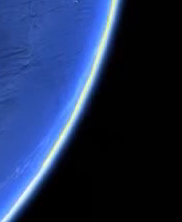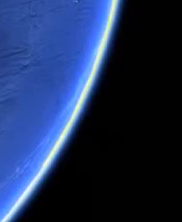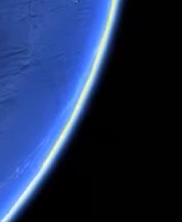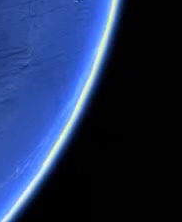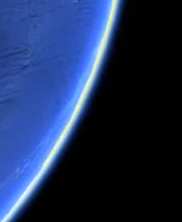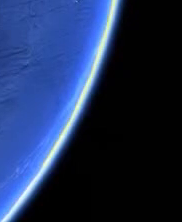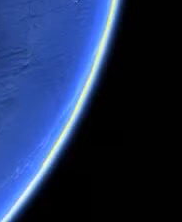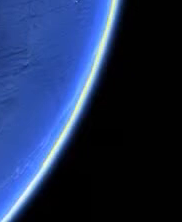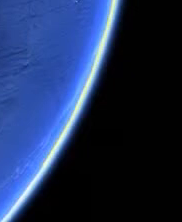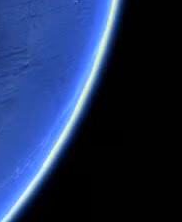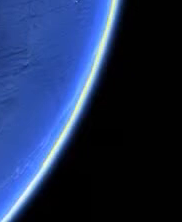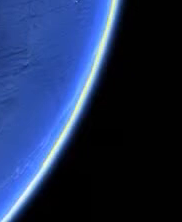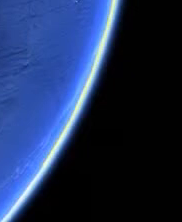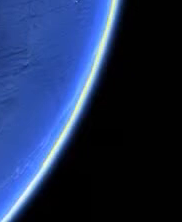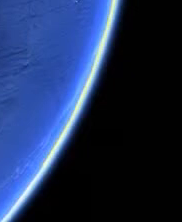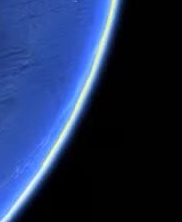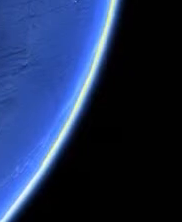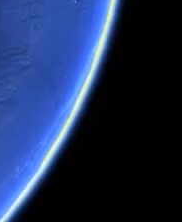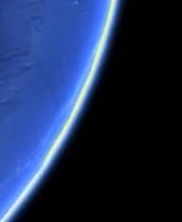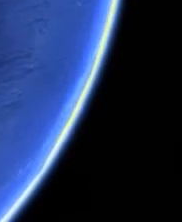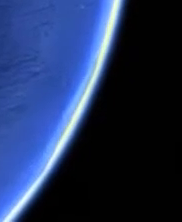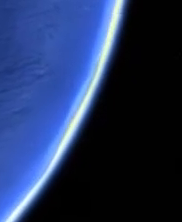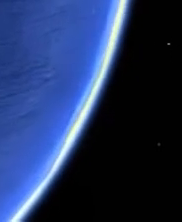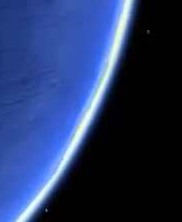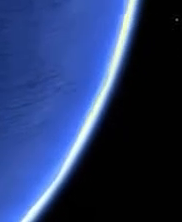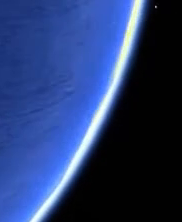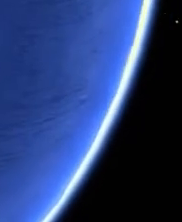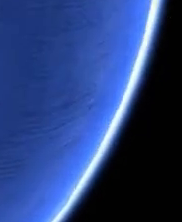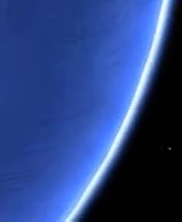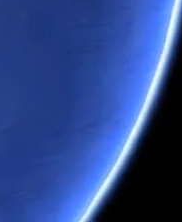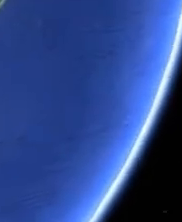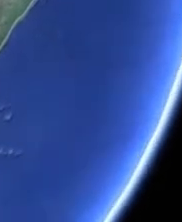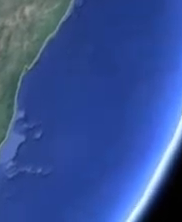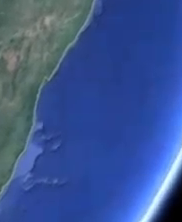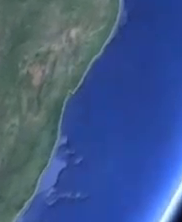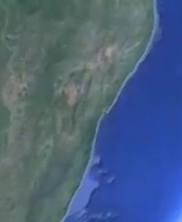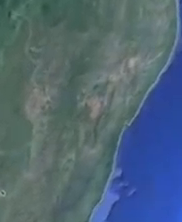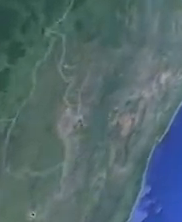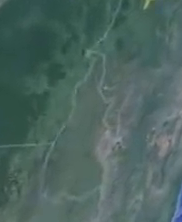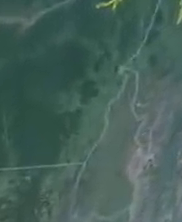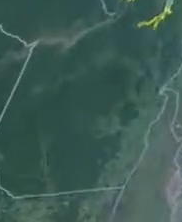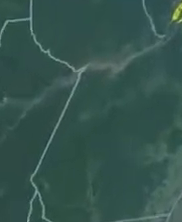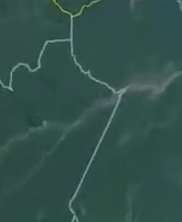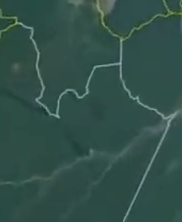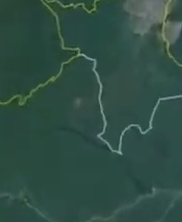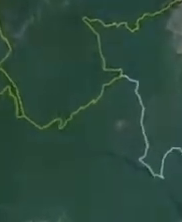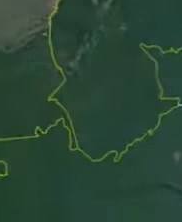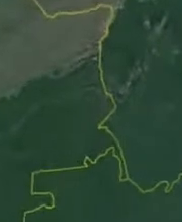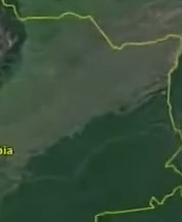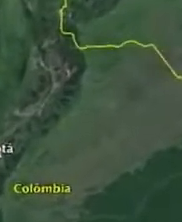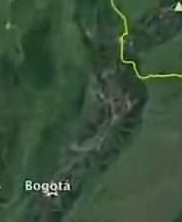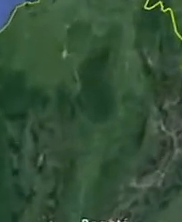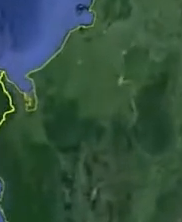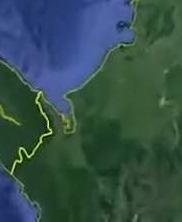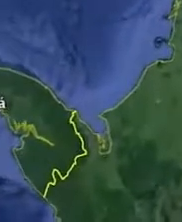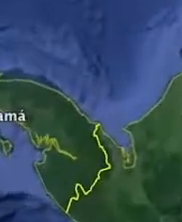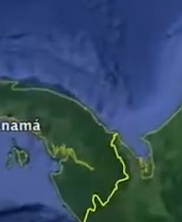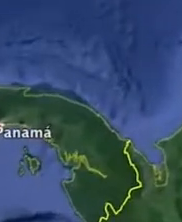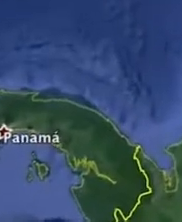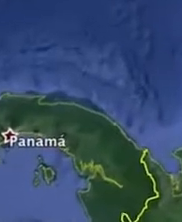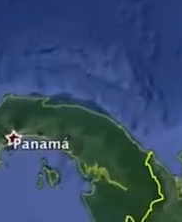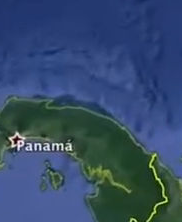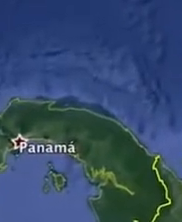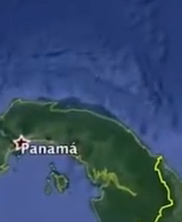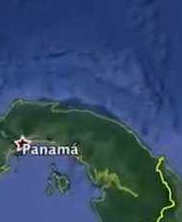connected by the same doctrine and the direction of the Holy Spirit of God and united by the living